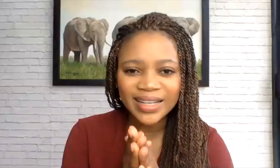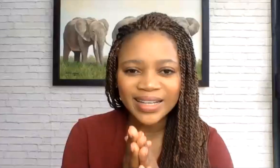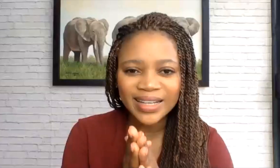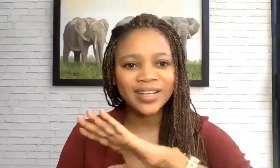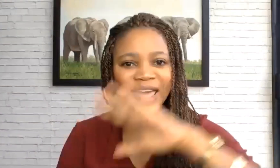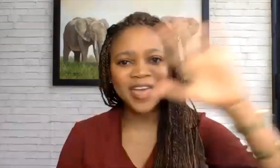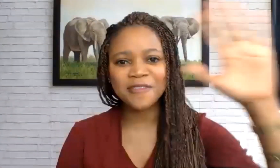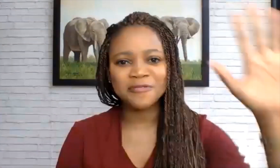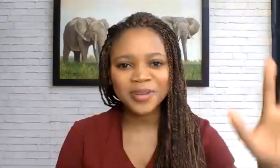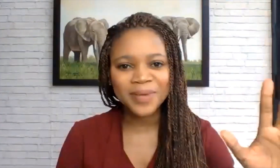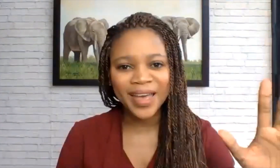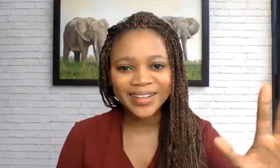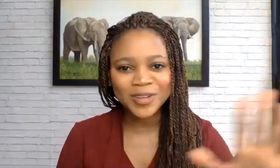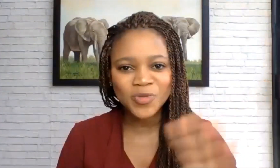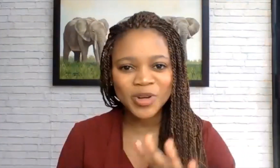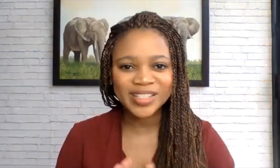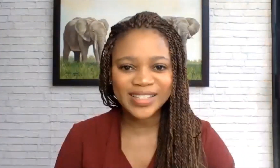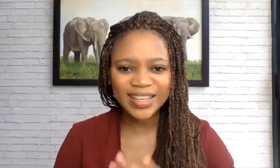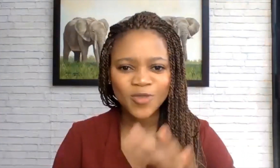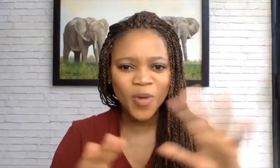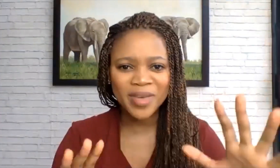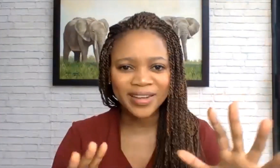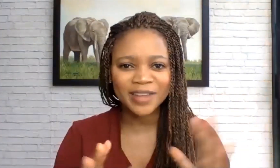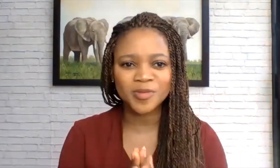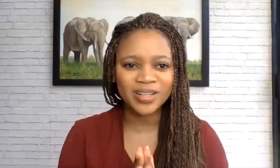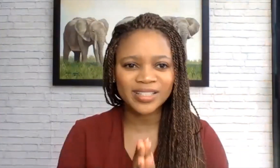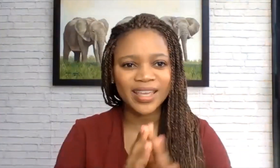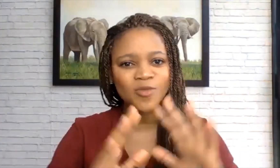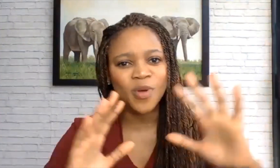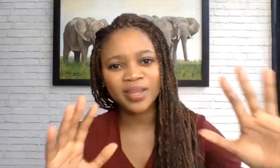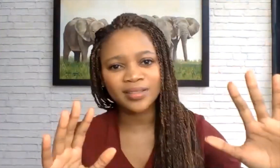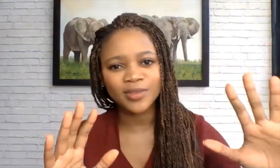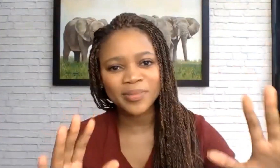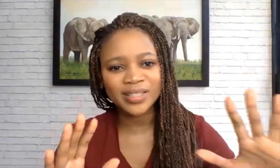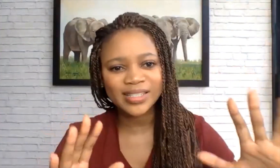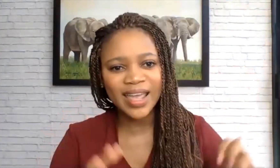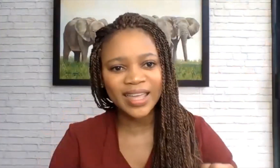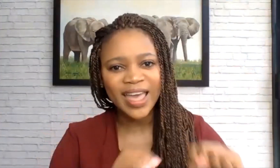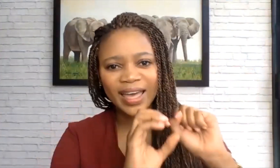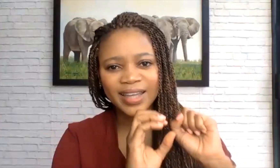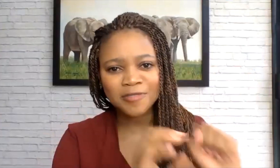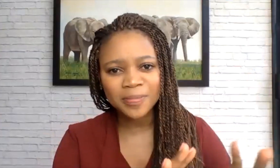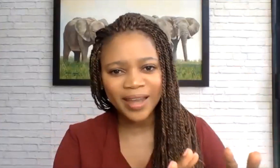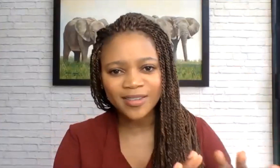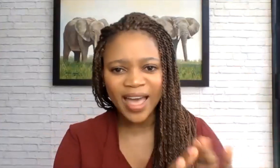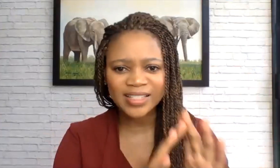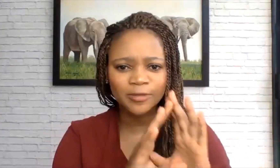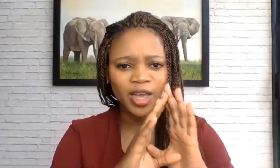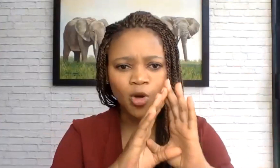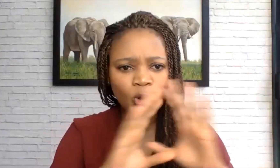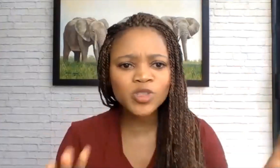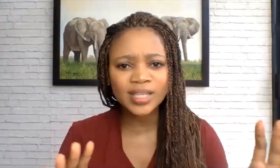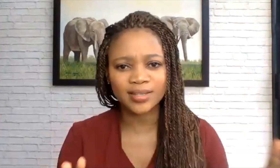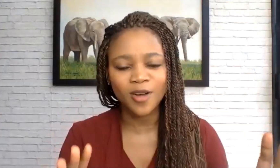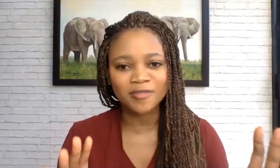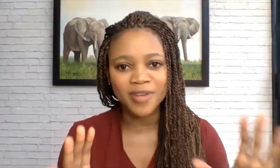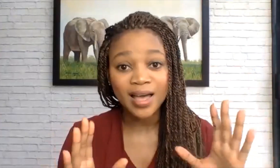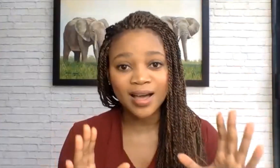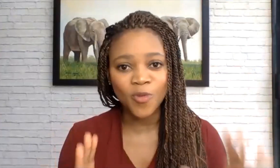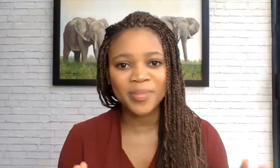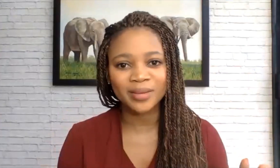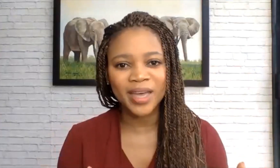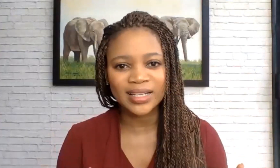about how in every panel we're seeing women, everyone is saying women, women stay, and every panel has a whole set